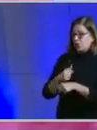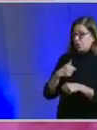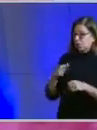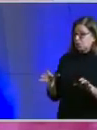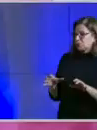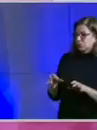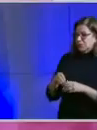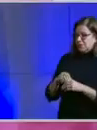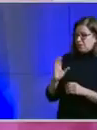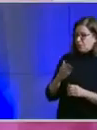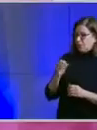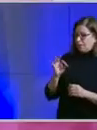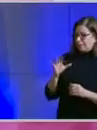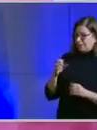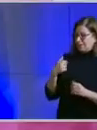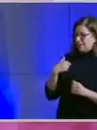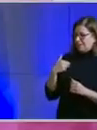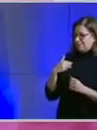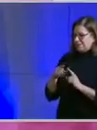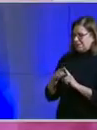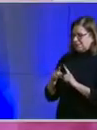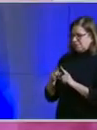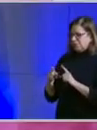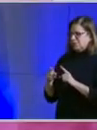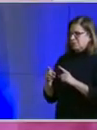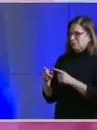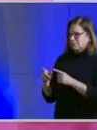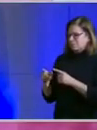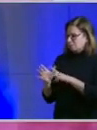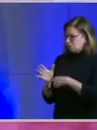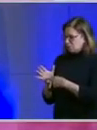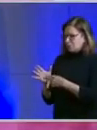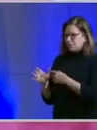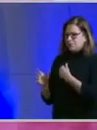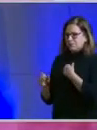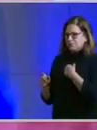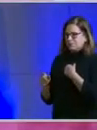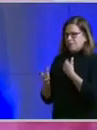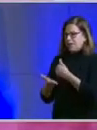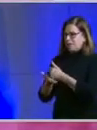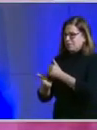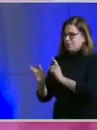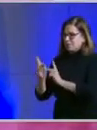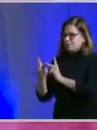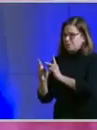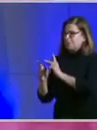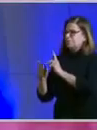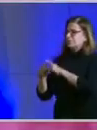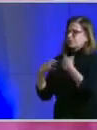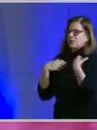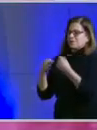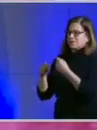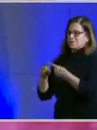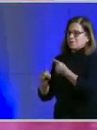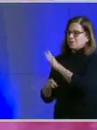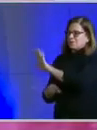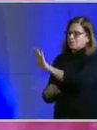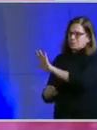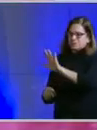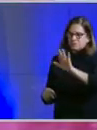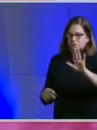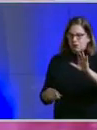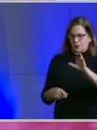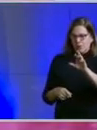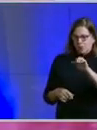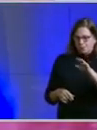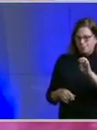that in many different places. We obviously see that with victims of crime. We know when someone has experienced a violent crime or any type of crime